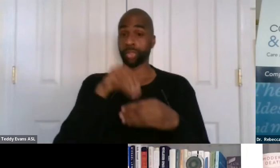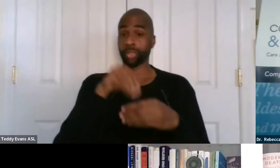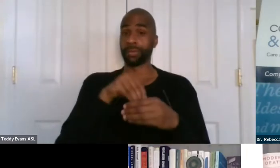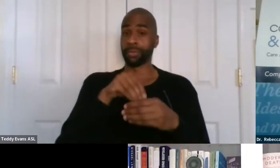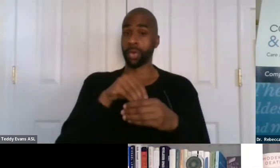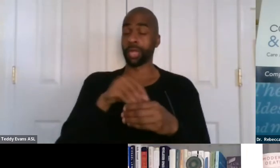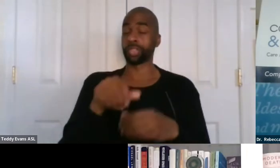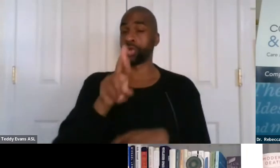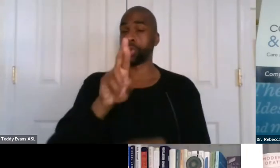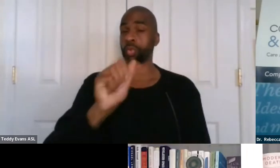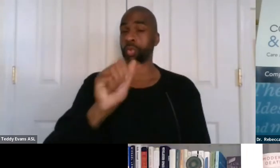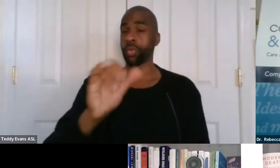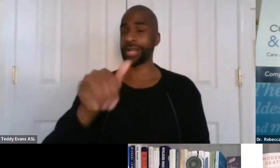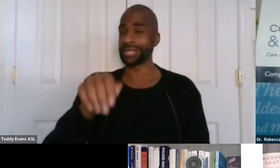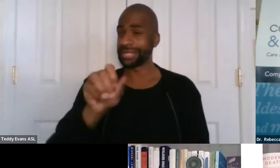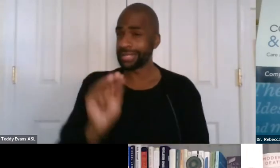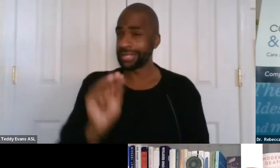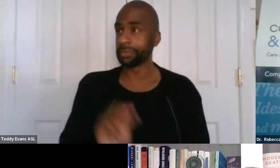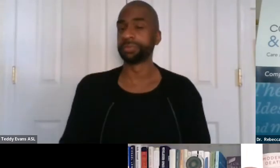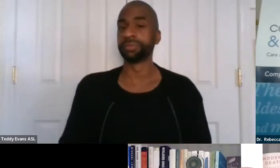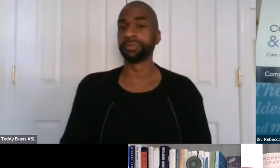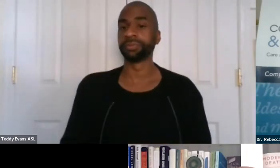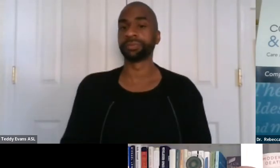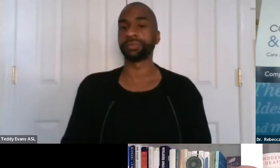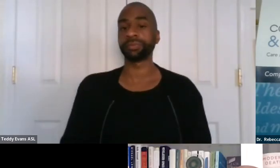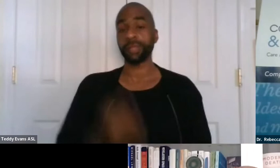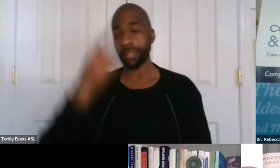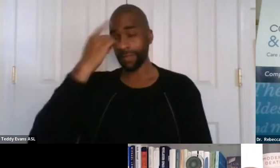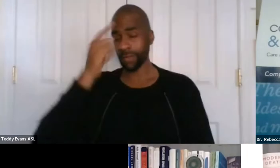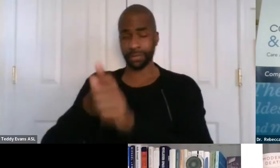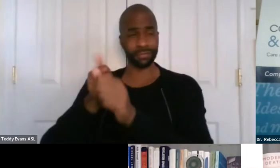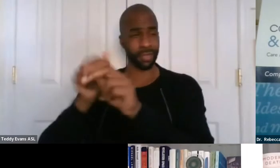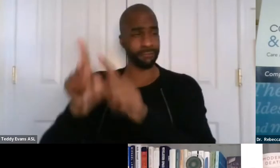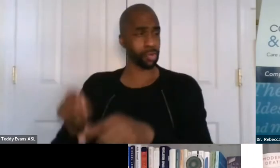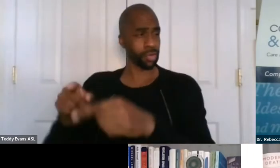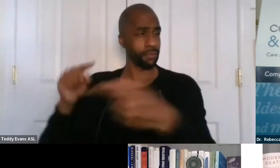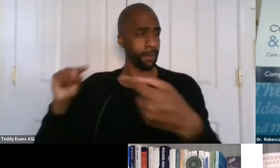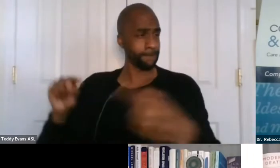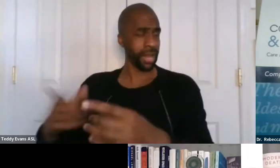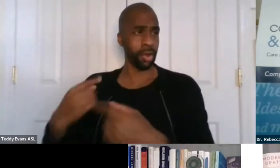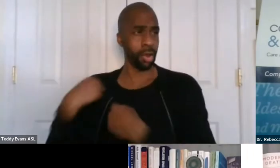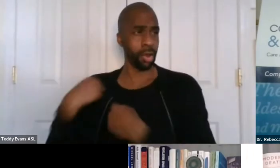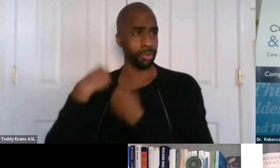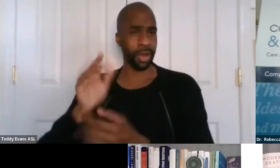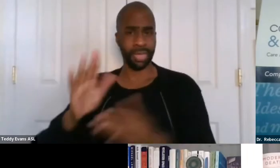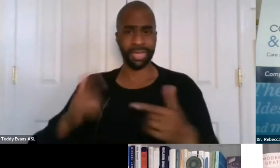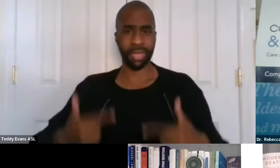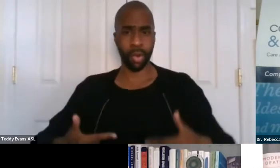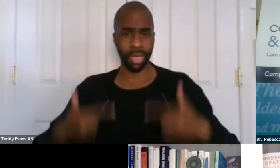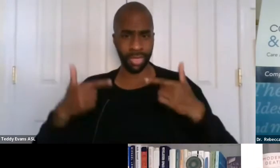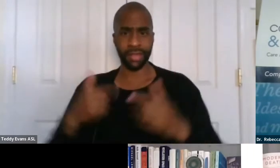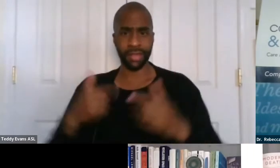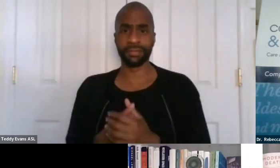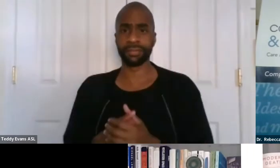as you said, Rebecca, for the person in pain throughout their life cycle. It can be It even we've, there's even evidence to suggest